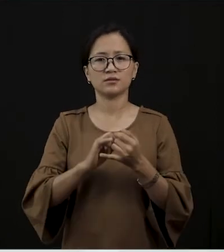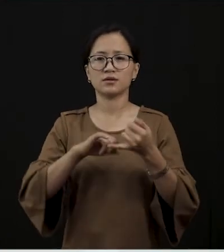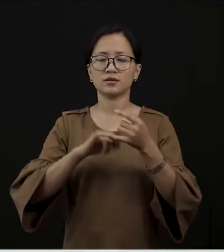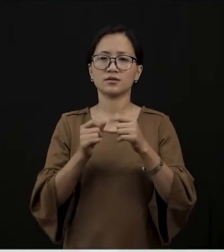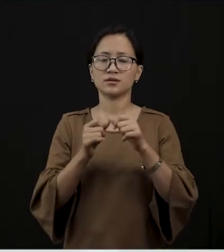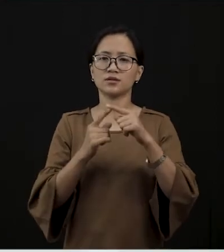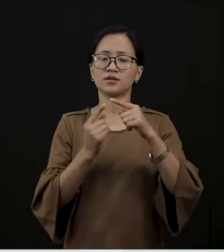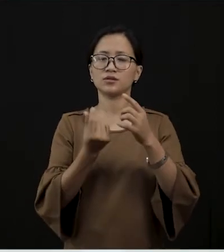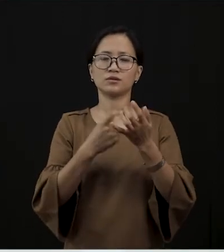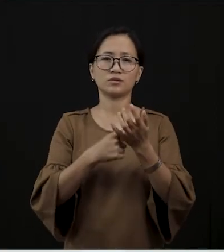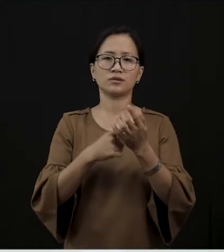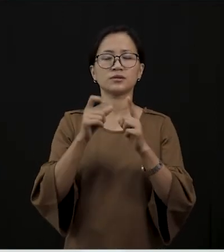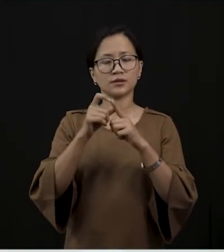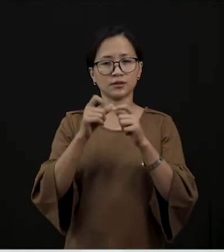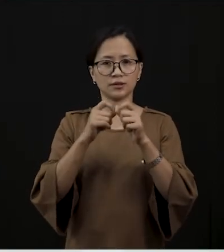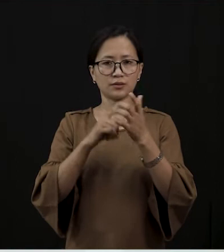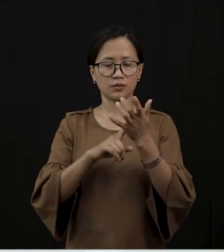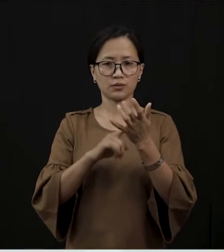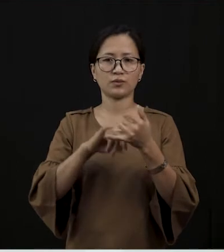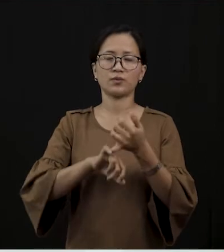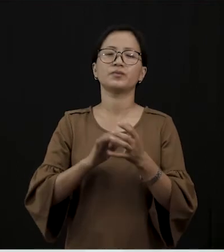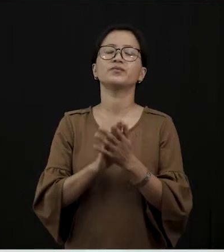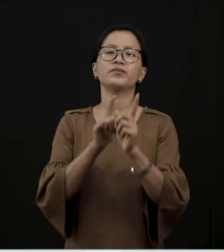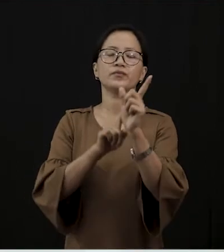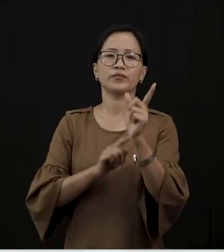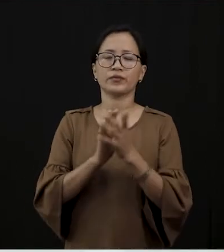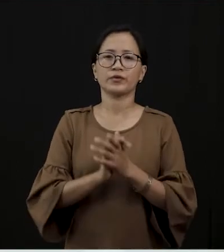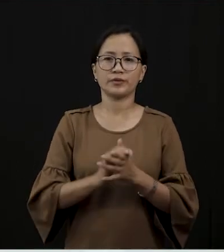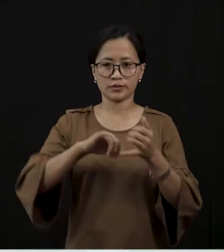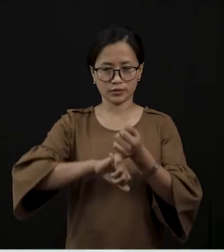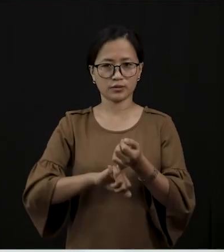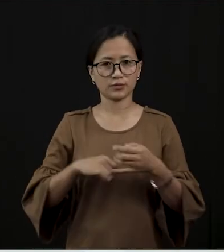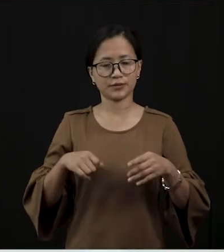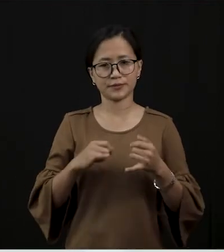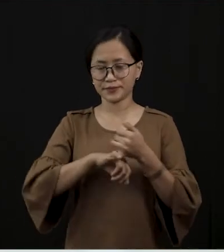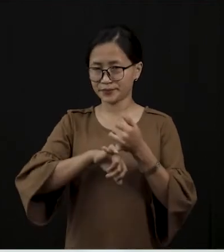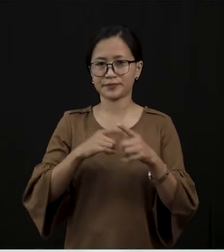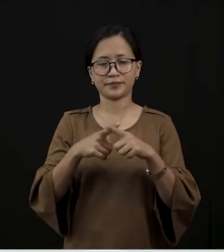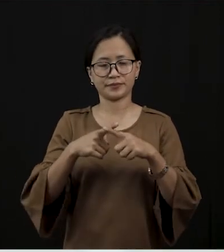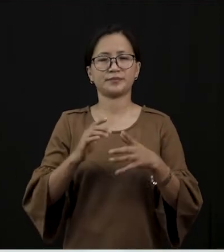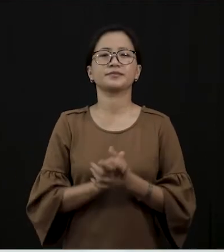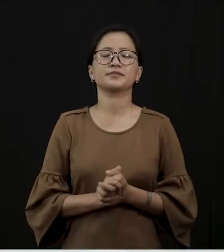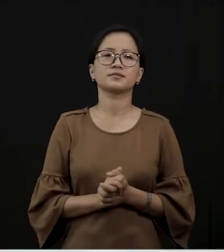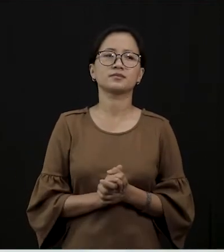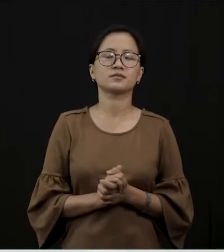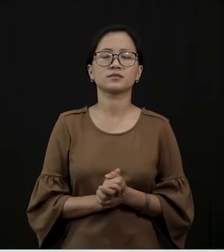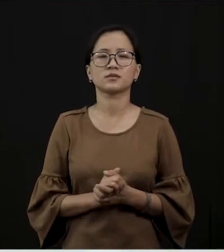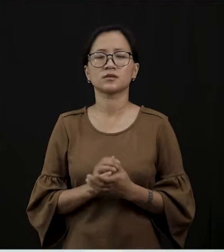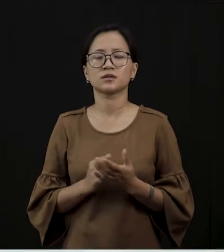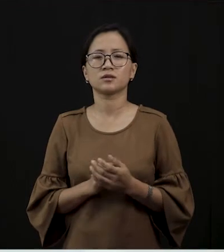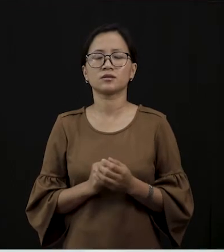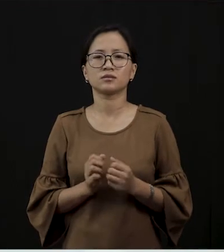Saturday, Saturday. Sunday, Monday, Tuesday, Wednesday, Thursday,